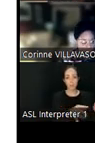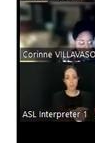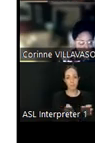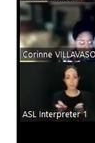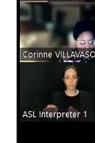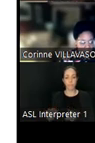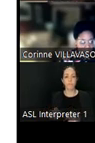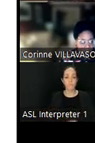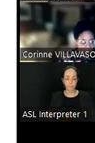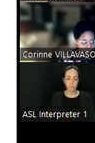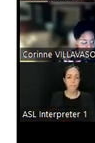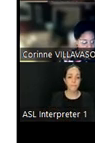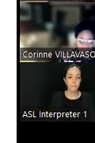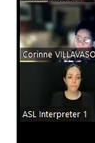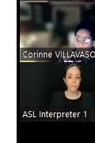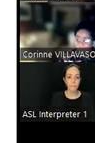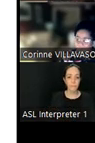that.